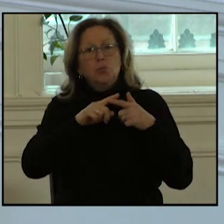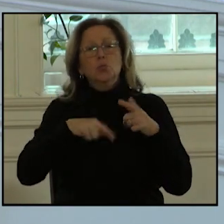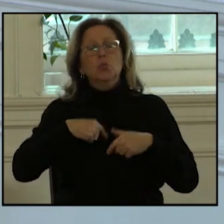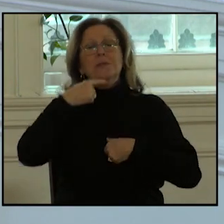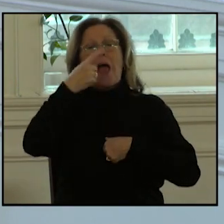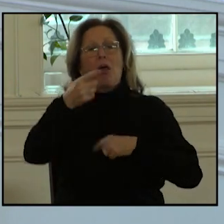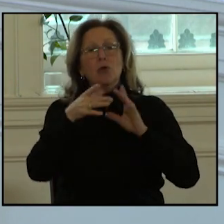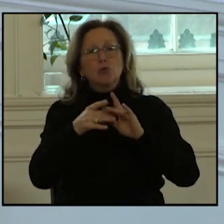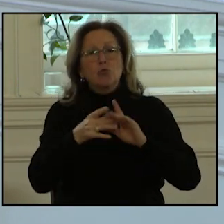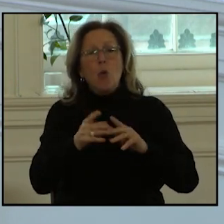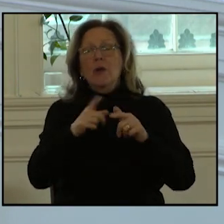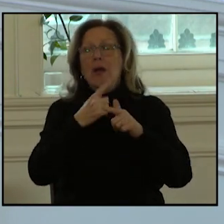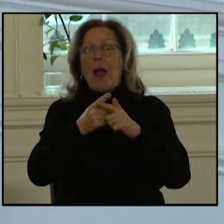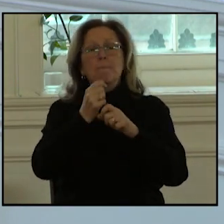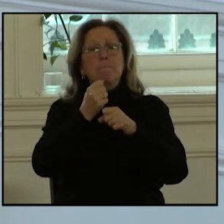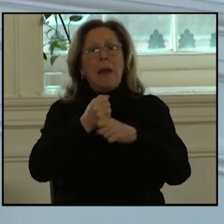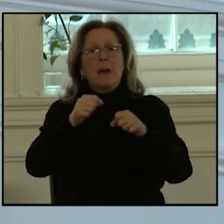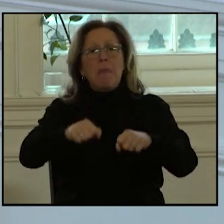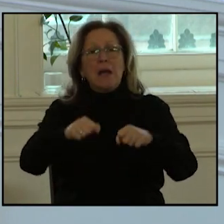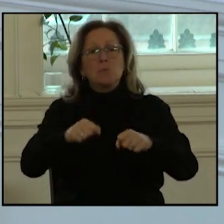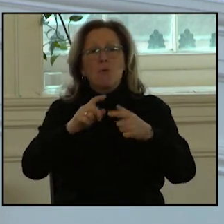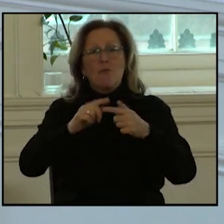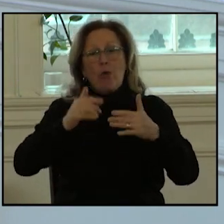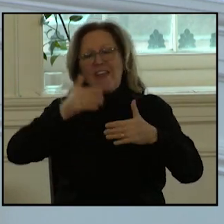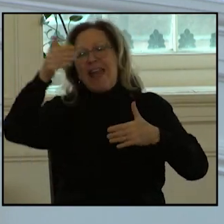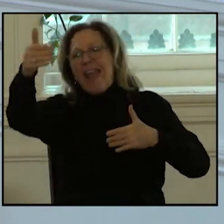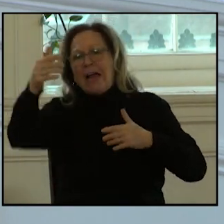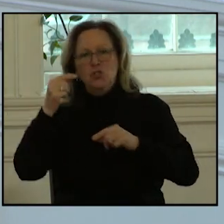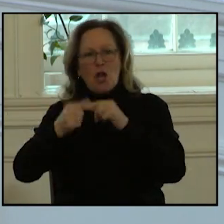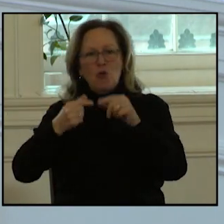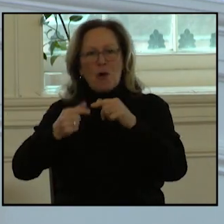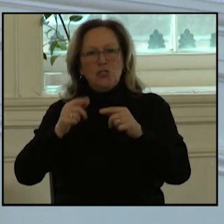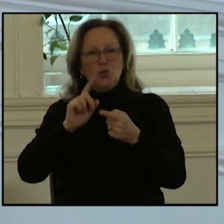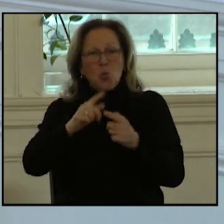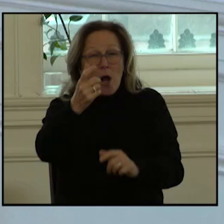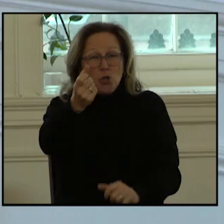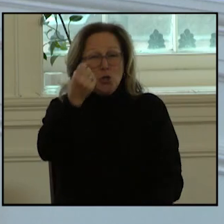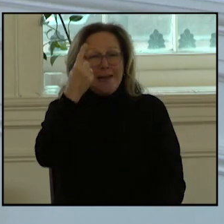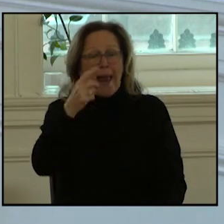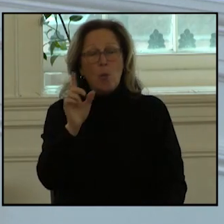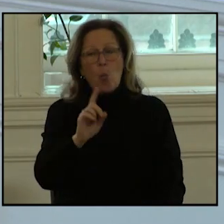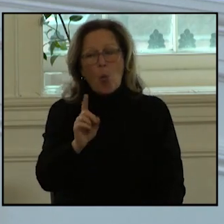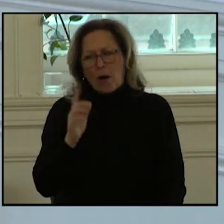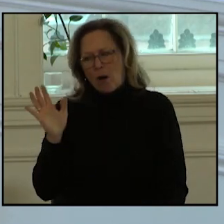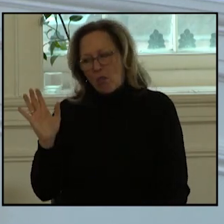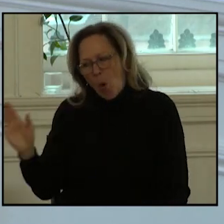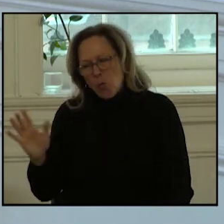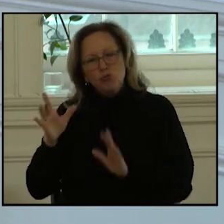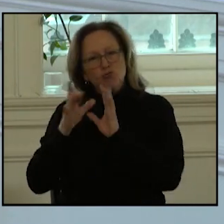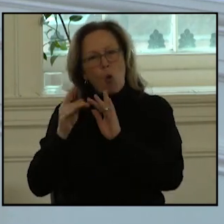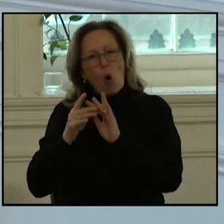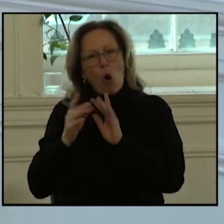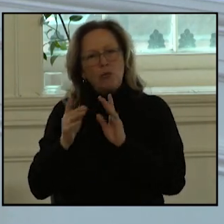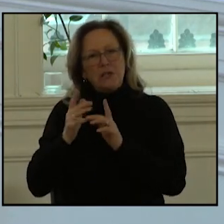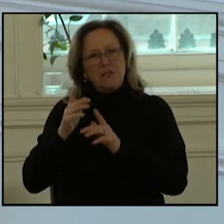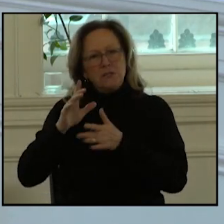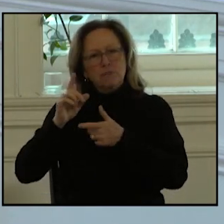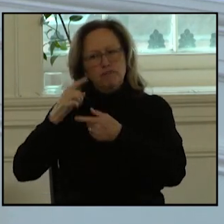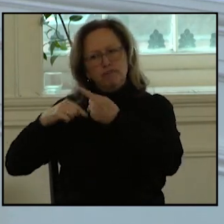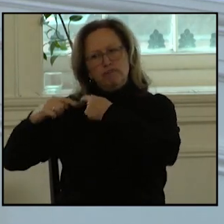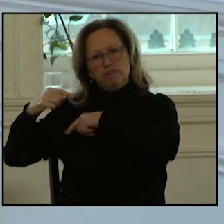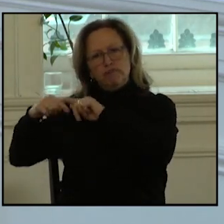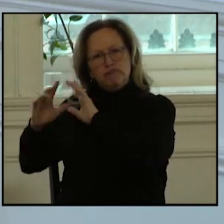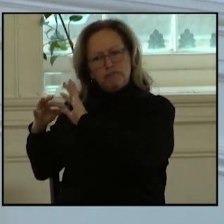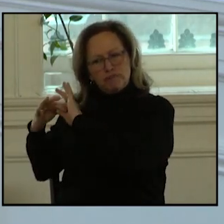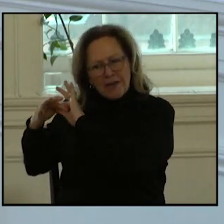the avenues possible for the next generation to understand where they came from, to understand that enslavement